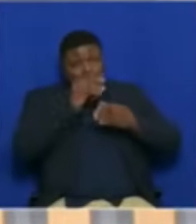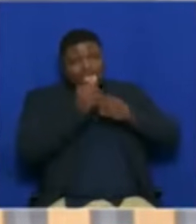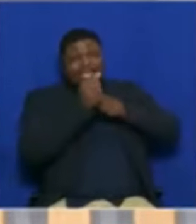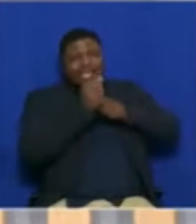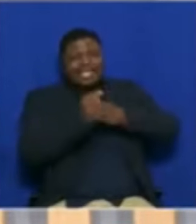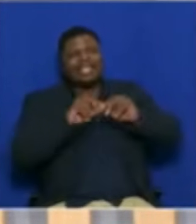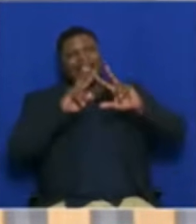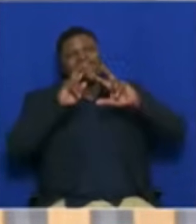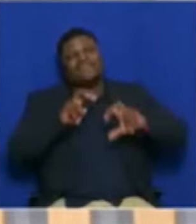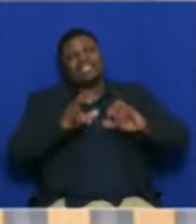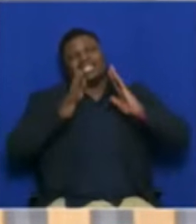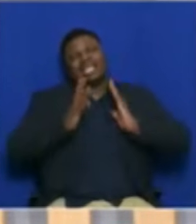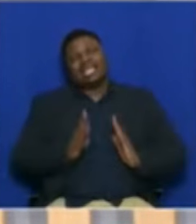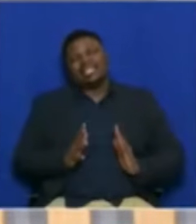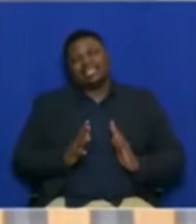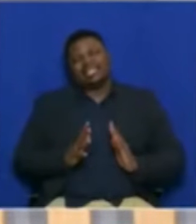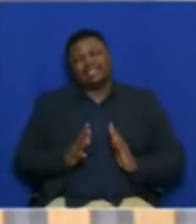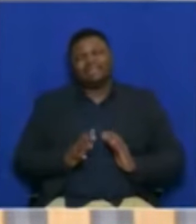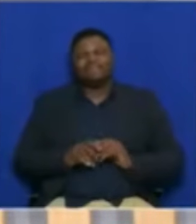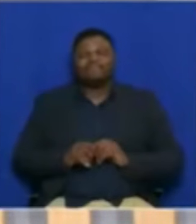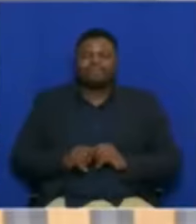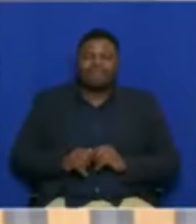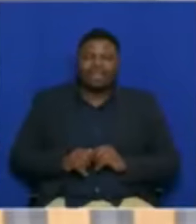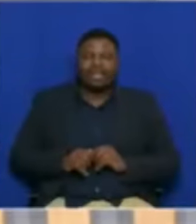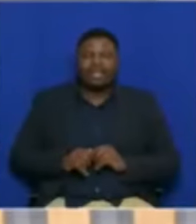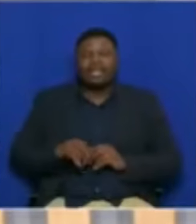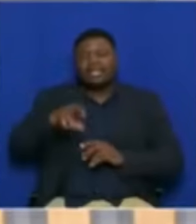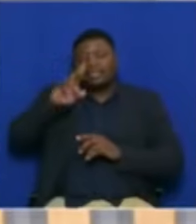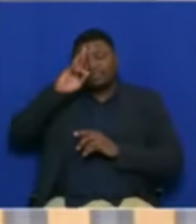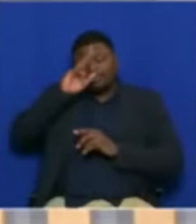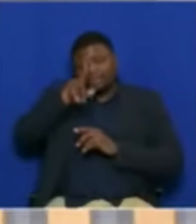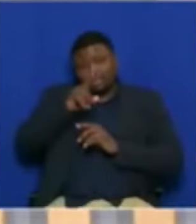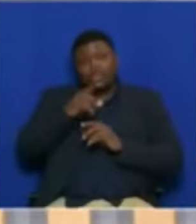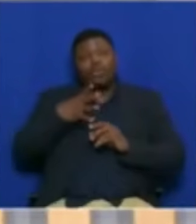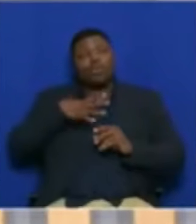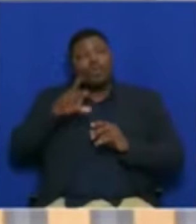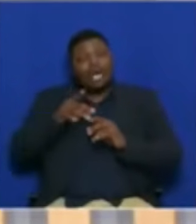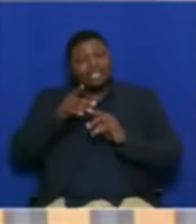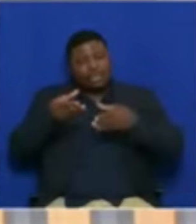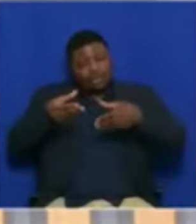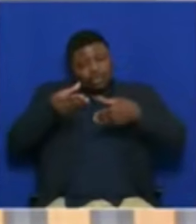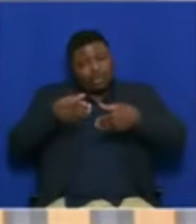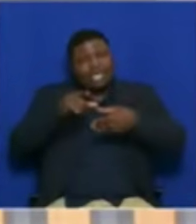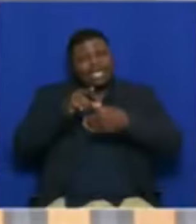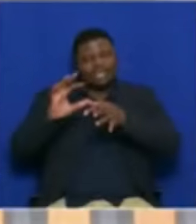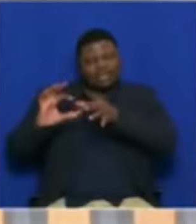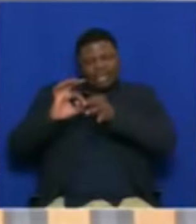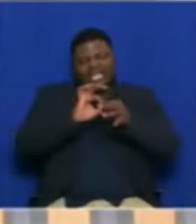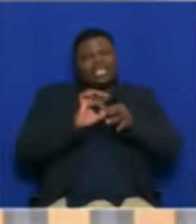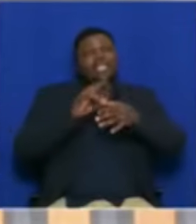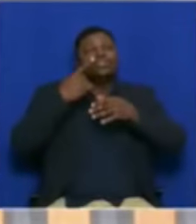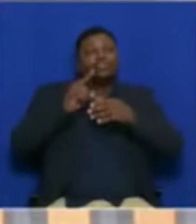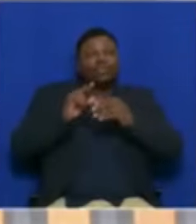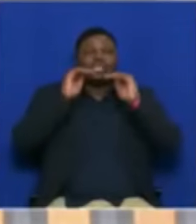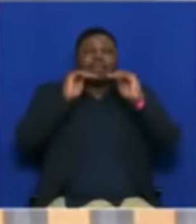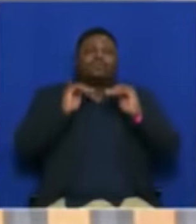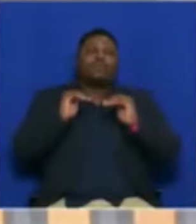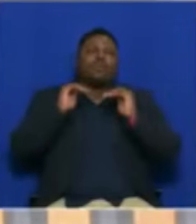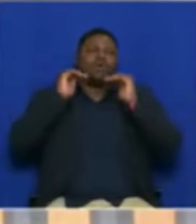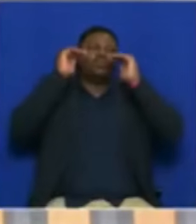documents relating to the promotion of Mokwele. And then 3 certified copies of